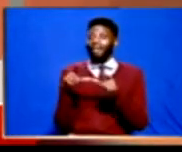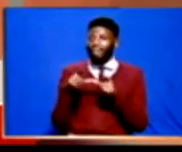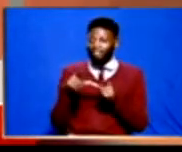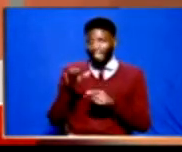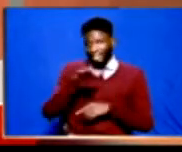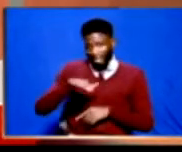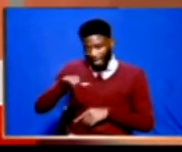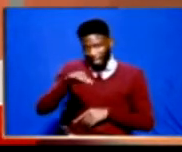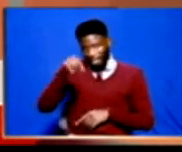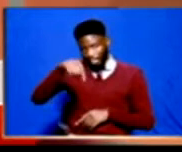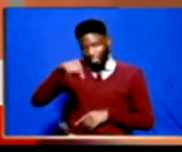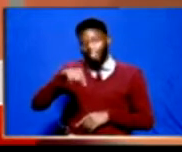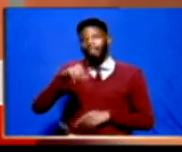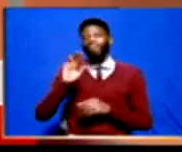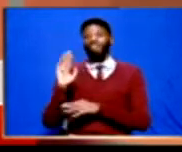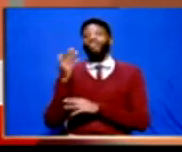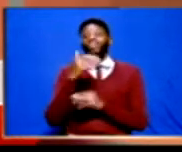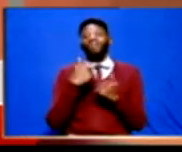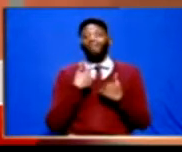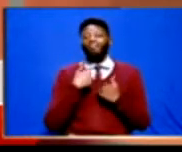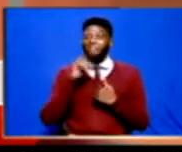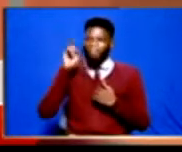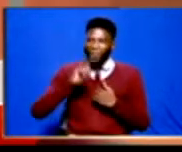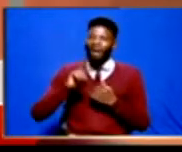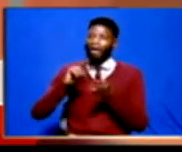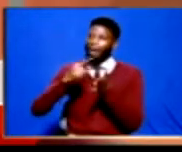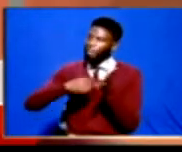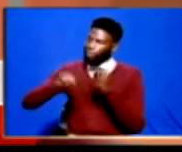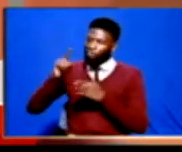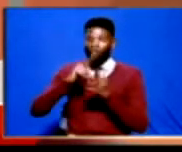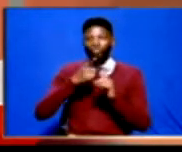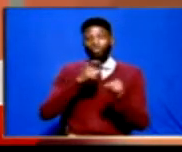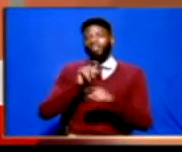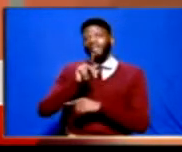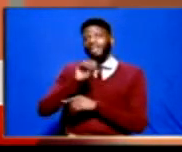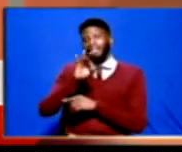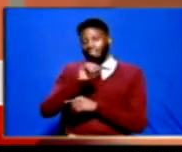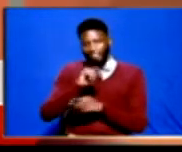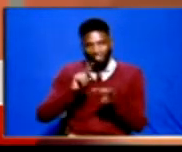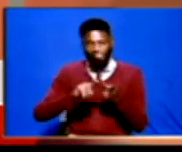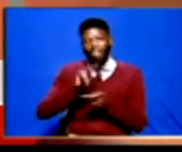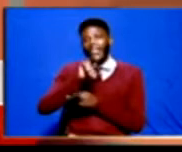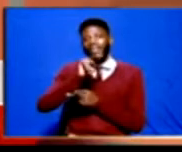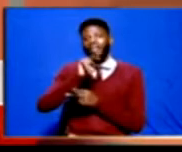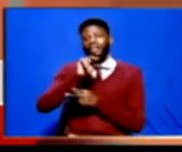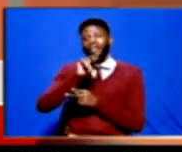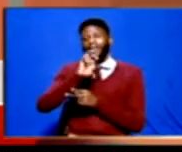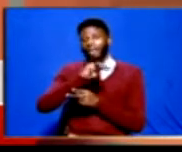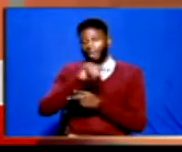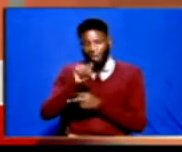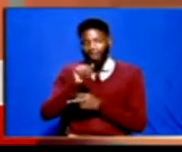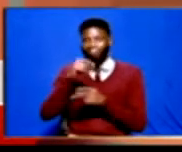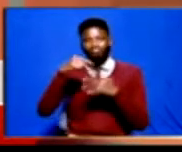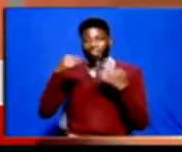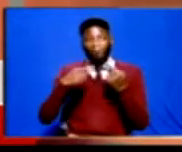sanctuary, and there were a lot of approvals that were required both from the Forest Service, NEMA, and things like that. But at the time, the license was issued